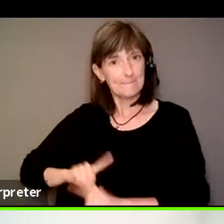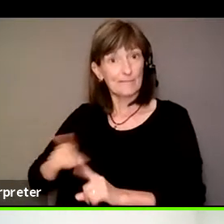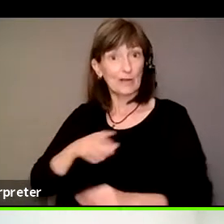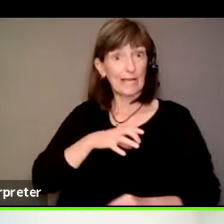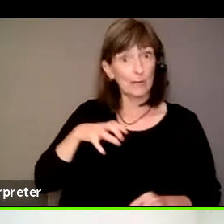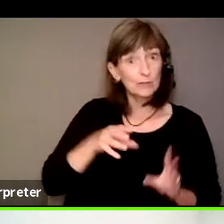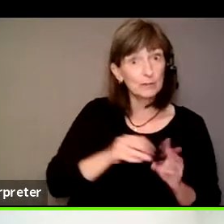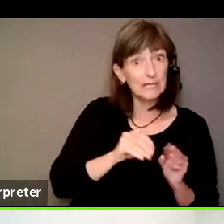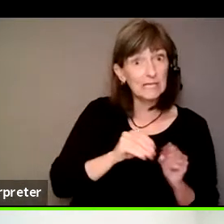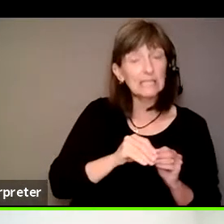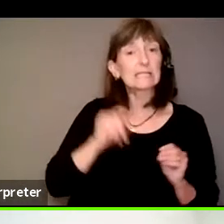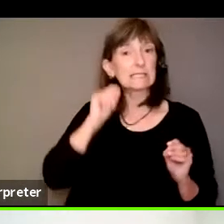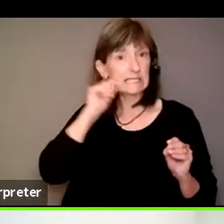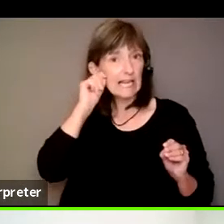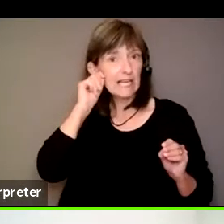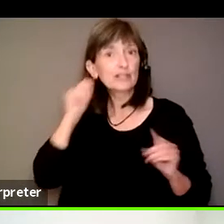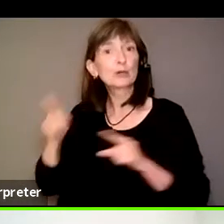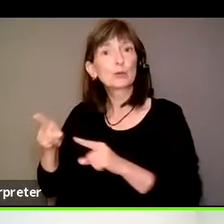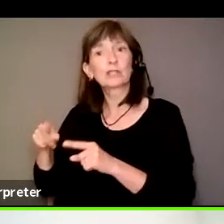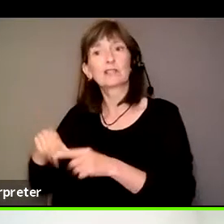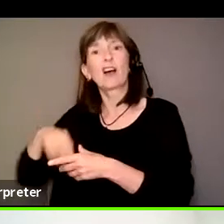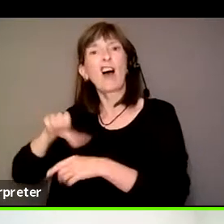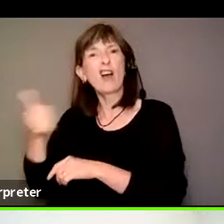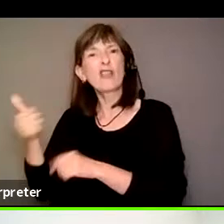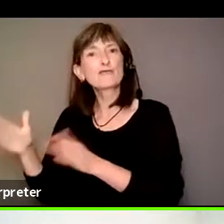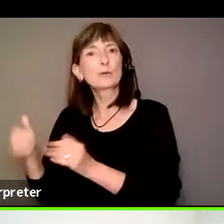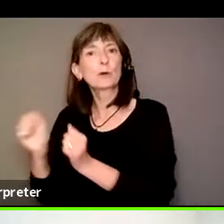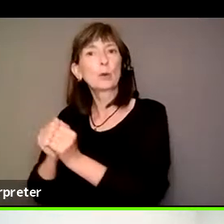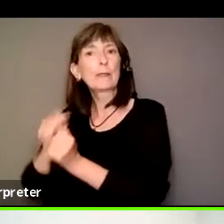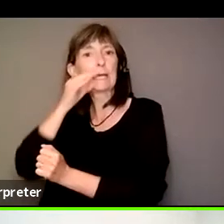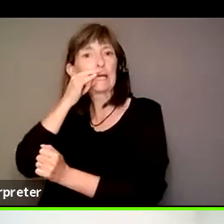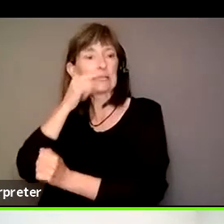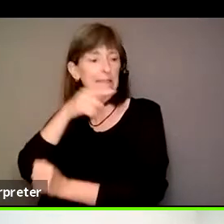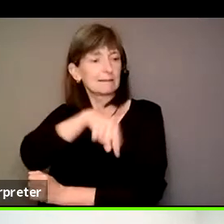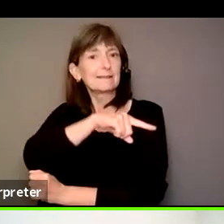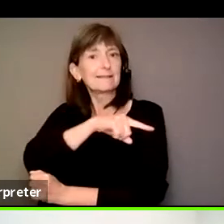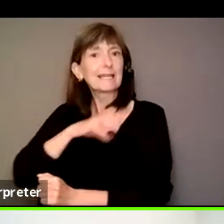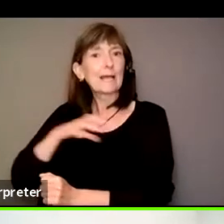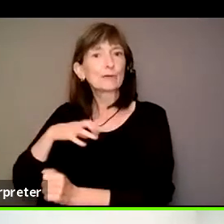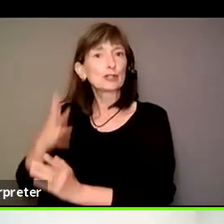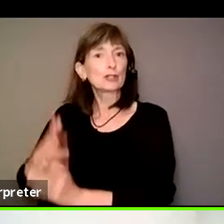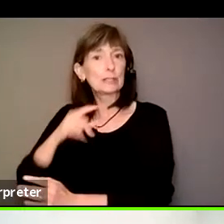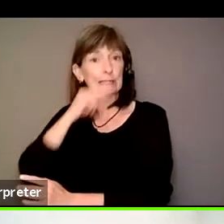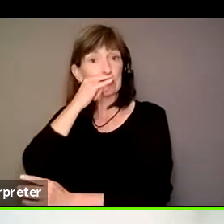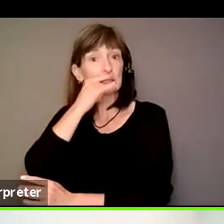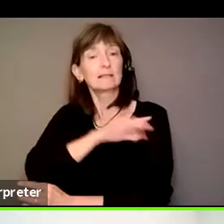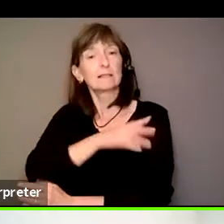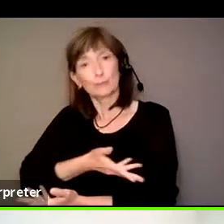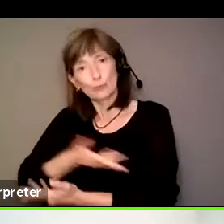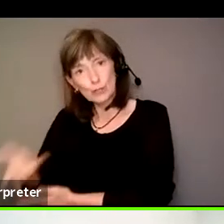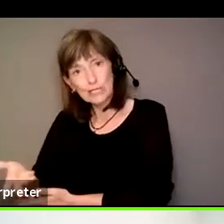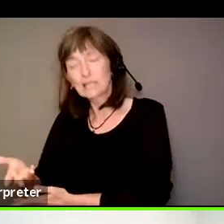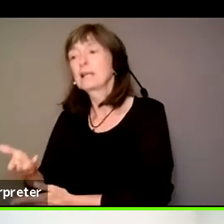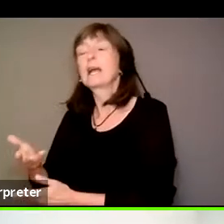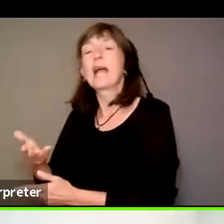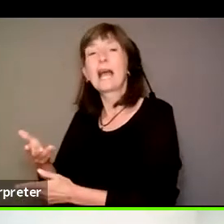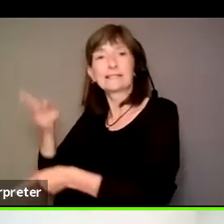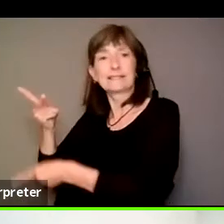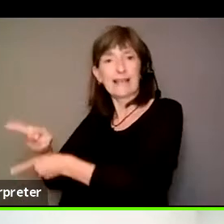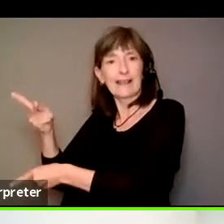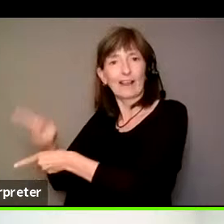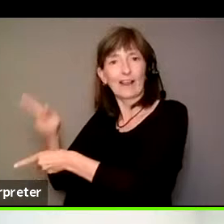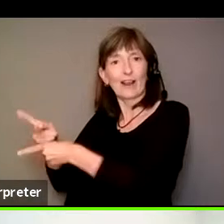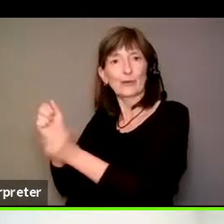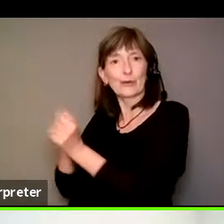meeting to hang out in the council building with the children of the councillors who wanted to bring their kids and have them minded. And I thought that